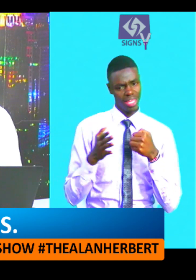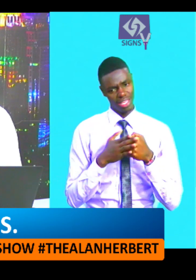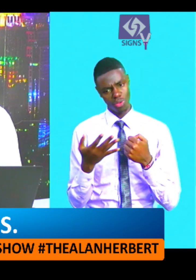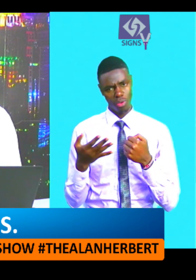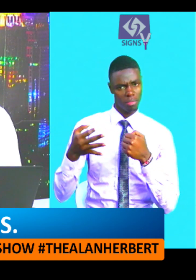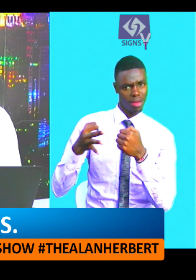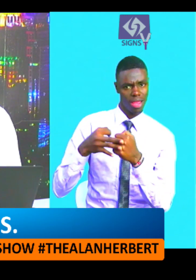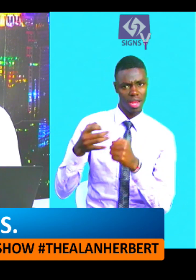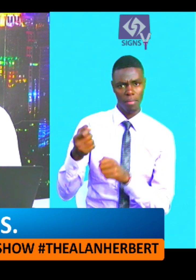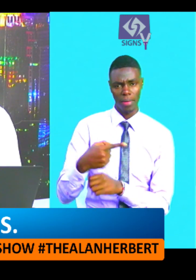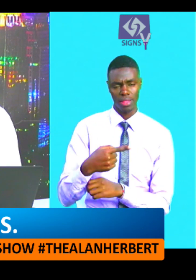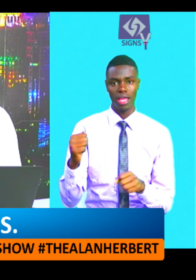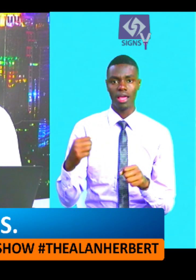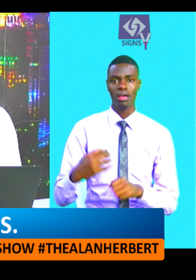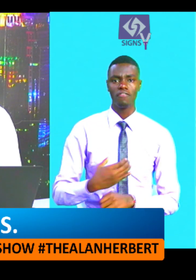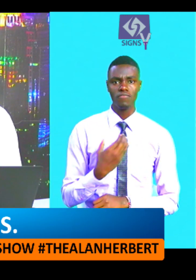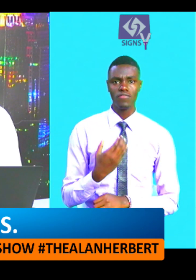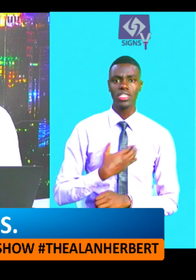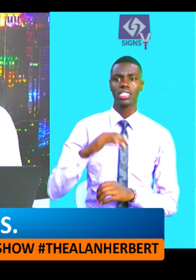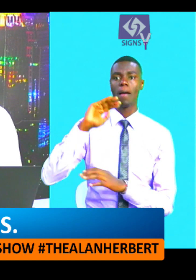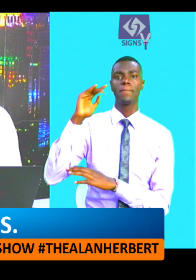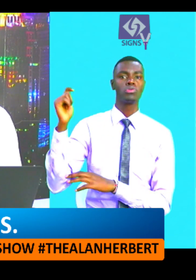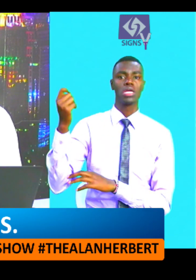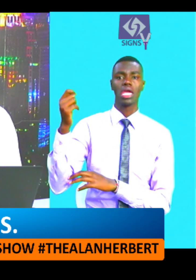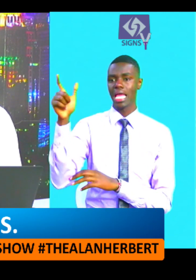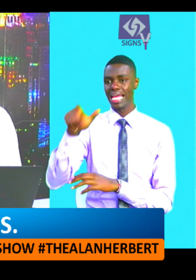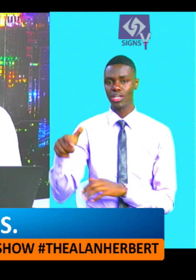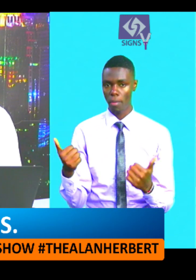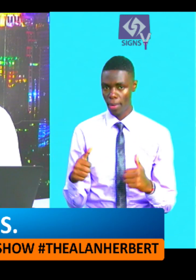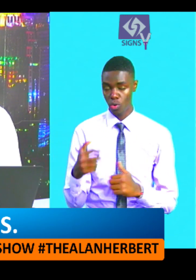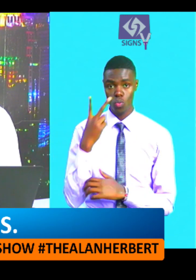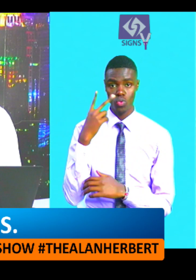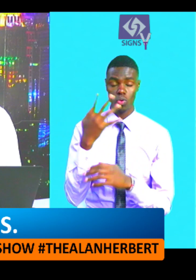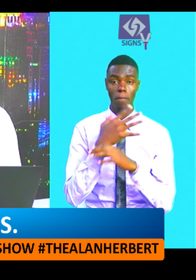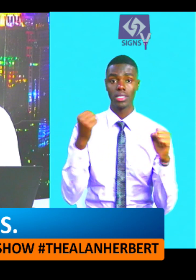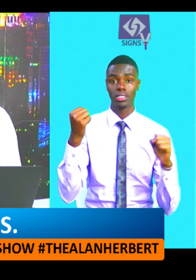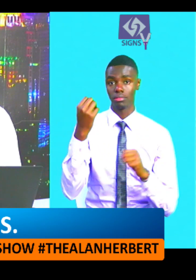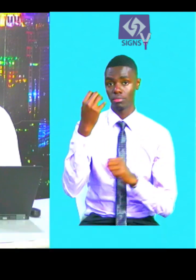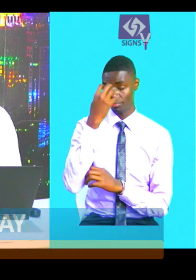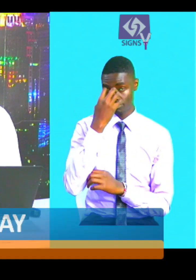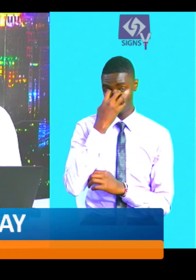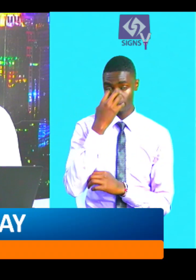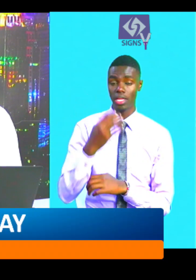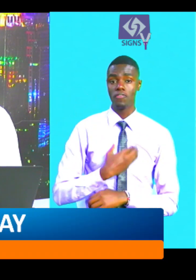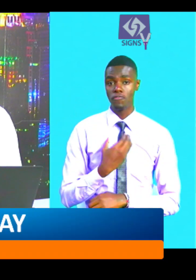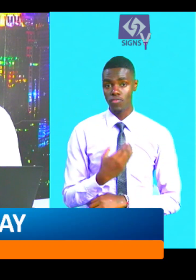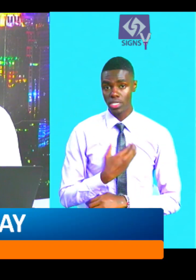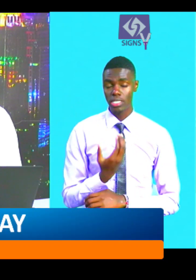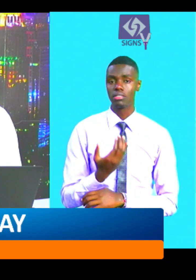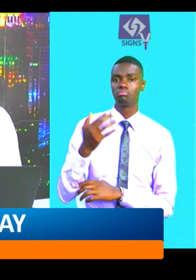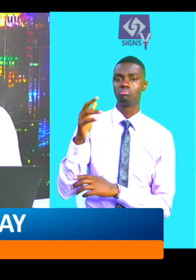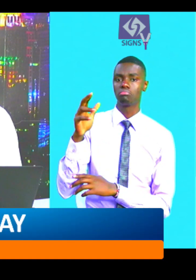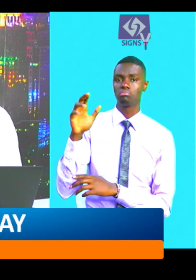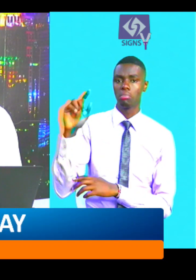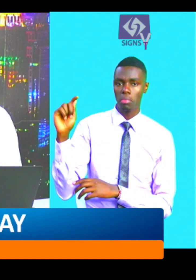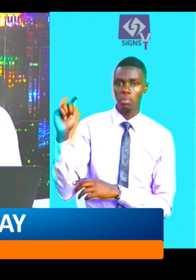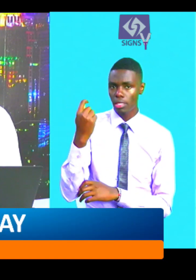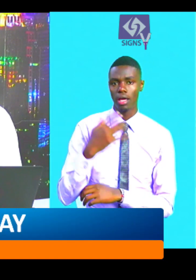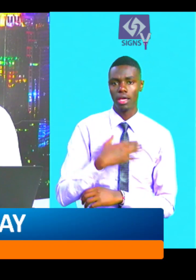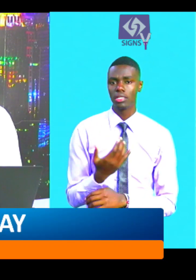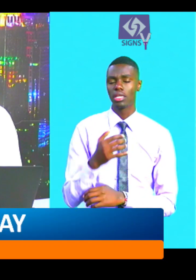8-9 months into office, and he had not made an official visit to Mount Kenya just yet. We saw the president visit Mount Kenya. We saw the